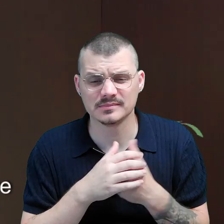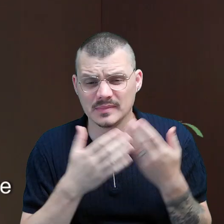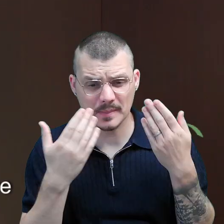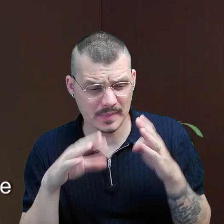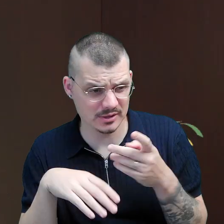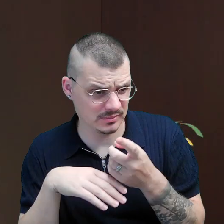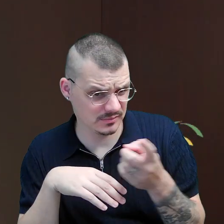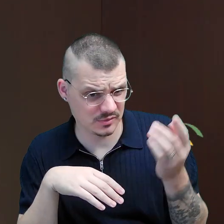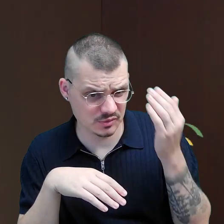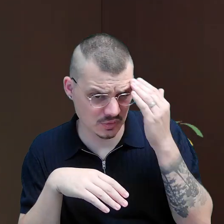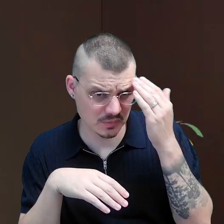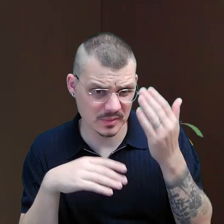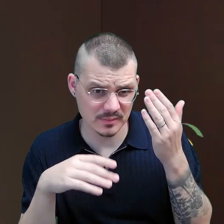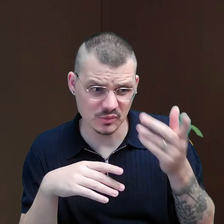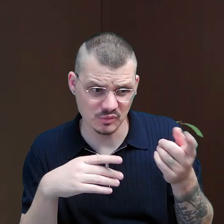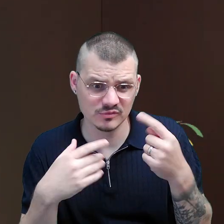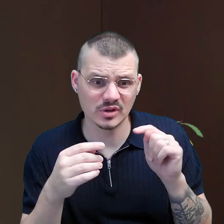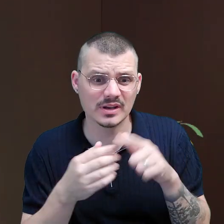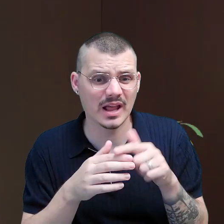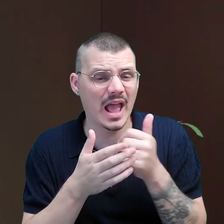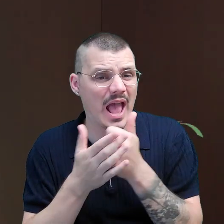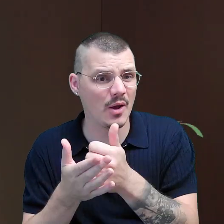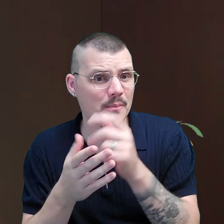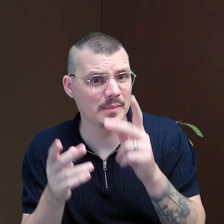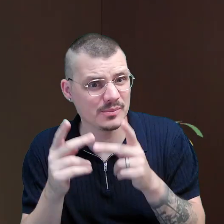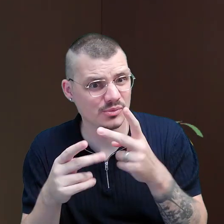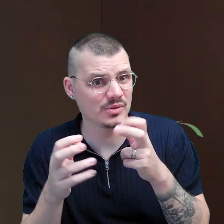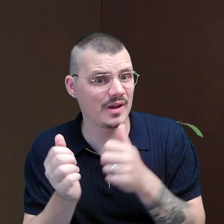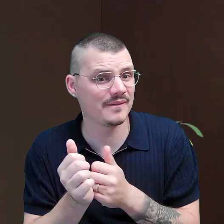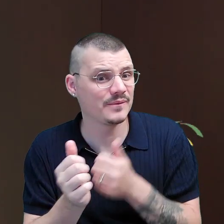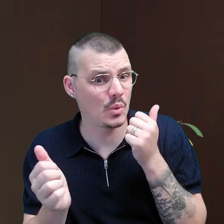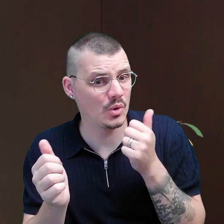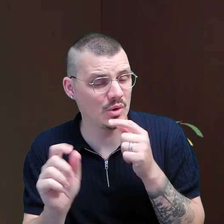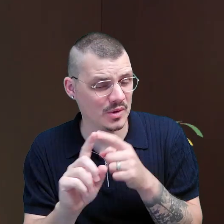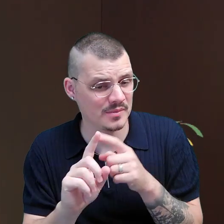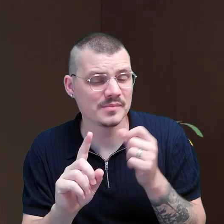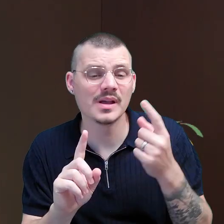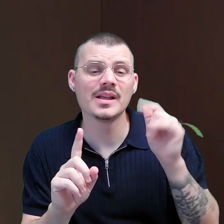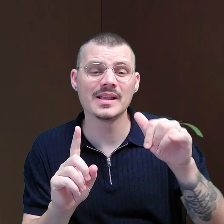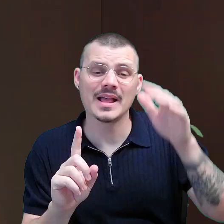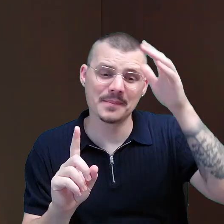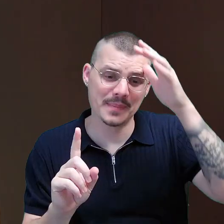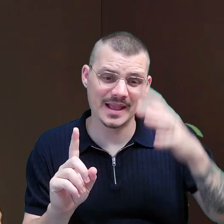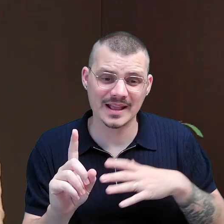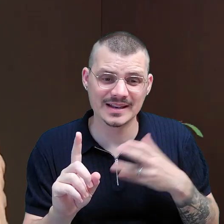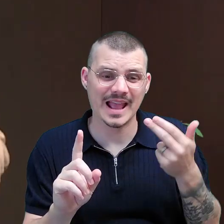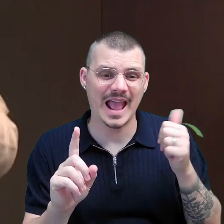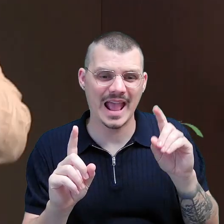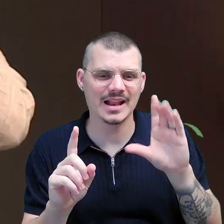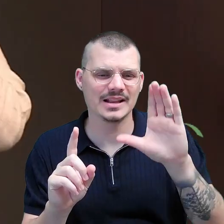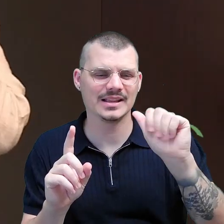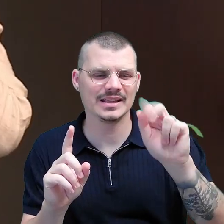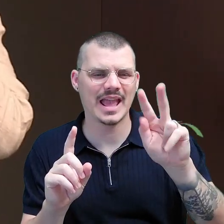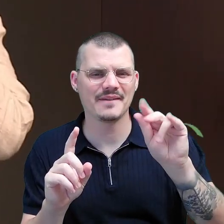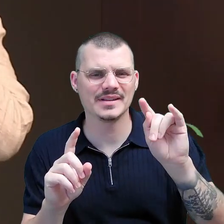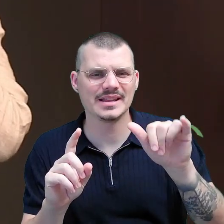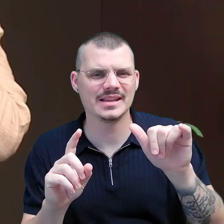know, because you all have tried to help people avoid this. This man had a